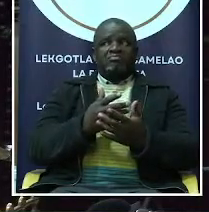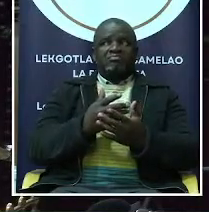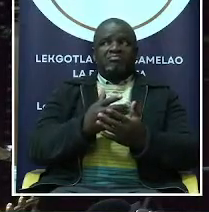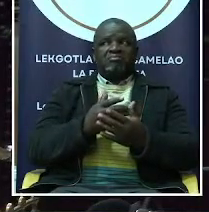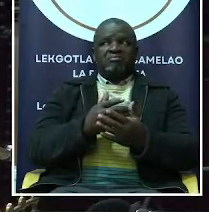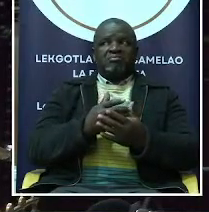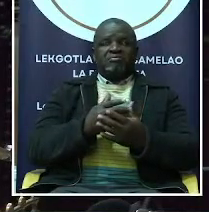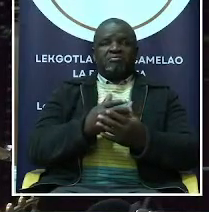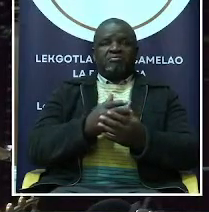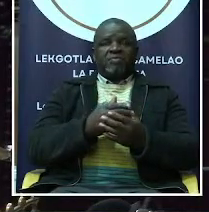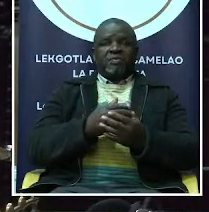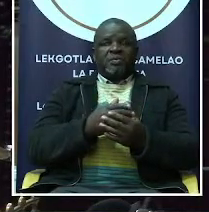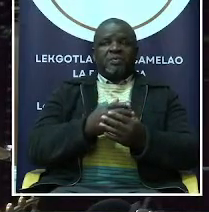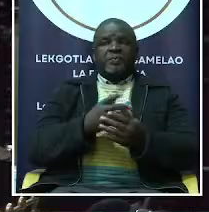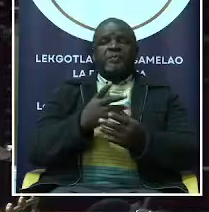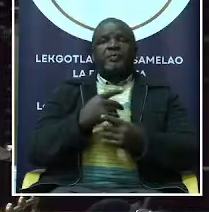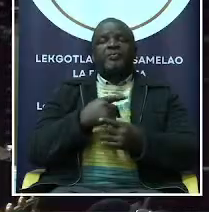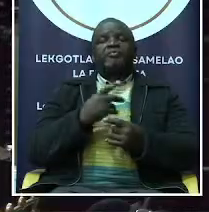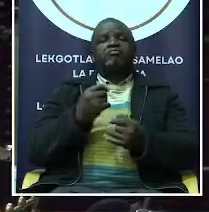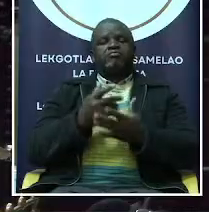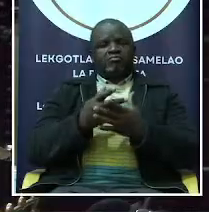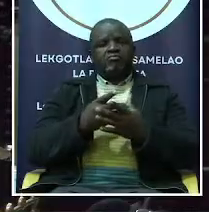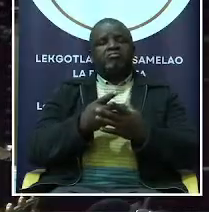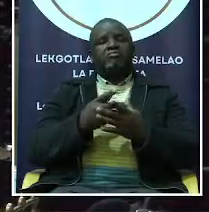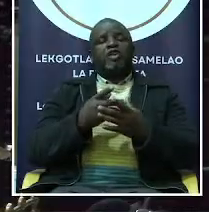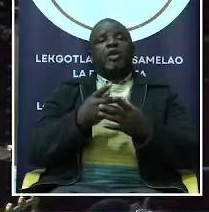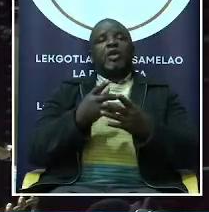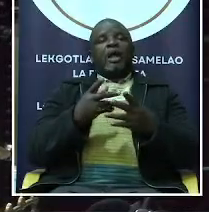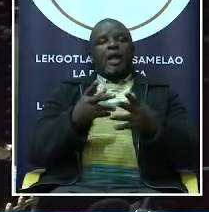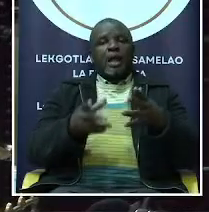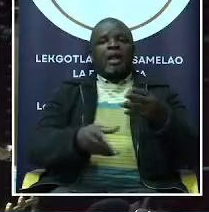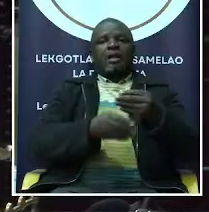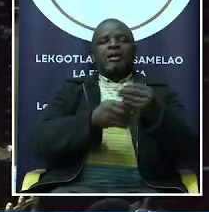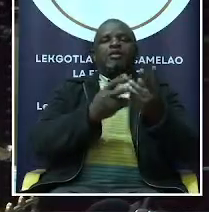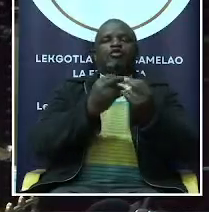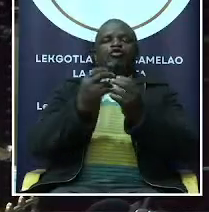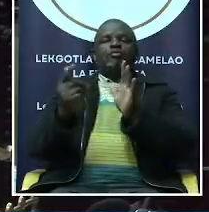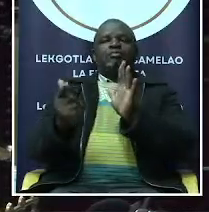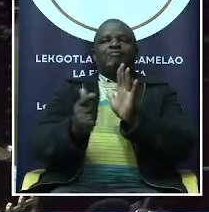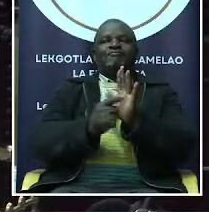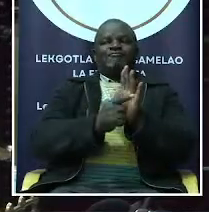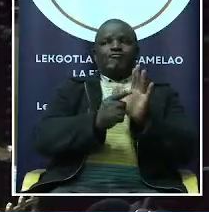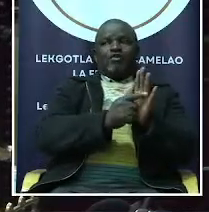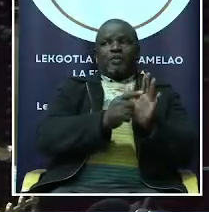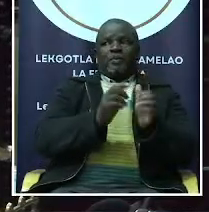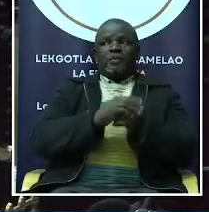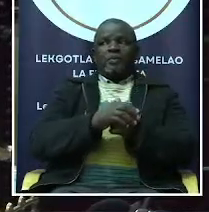change, place new legislation within that.